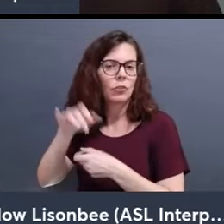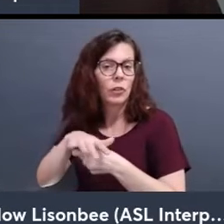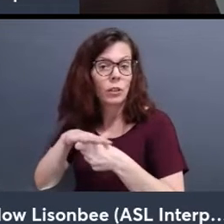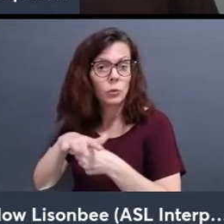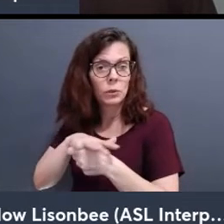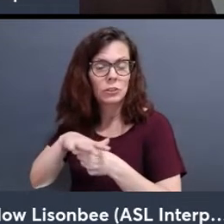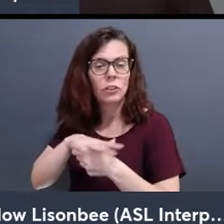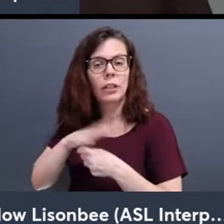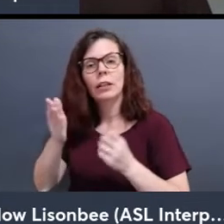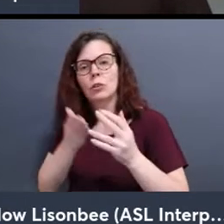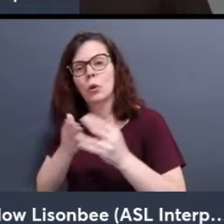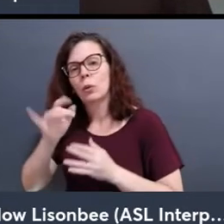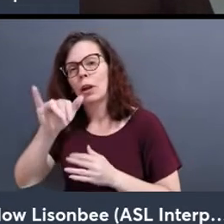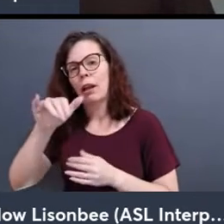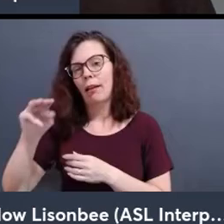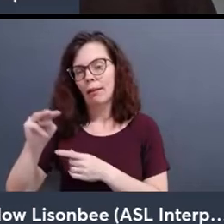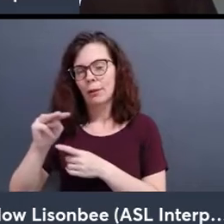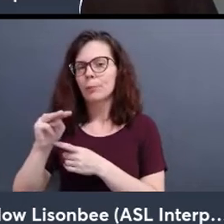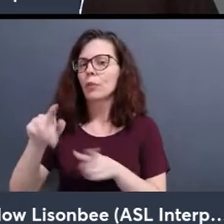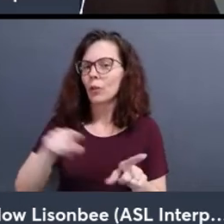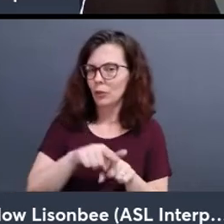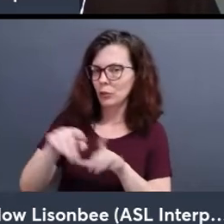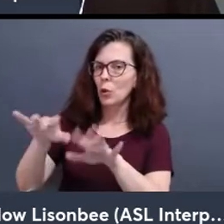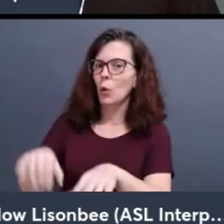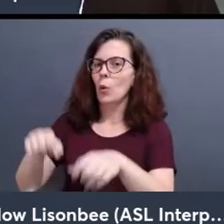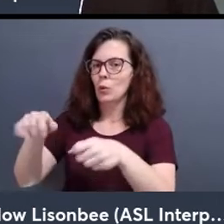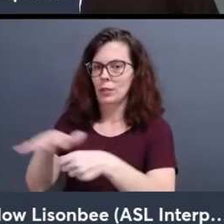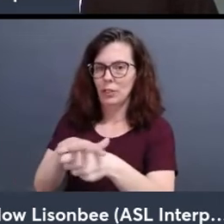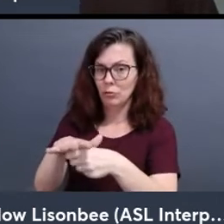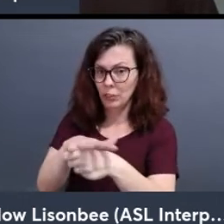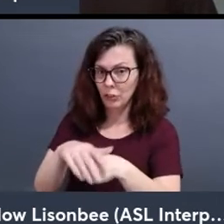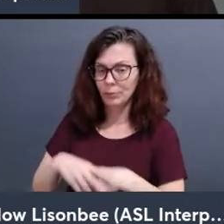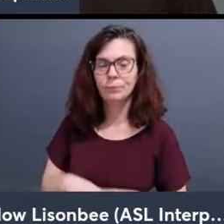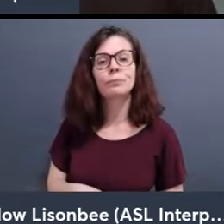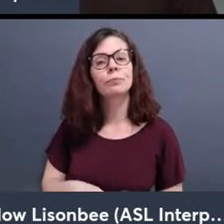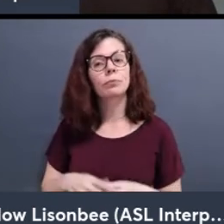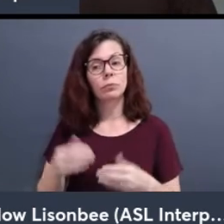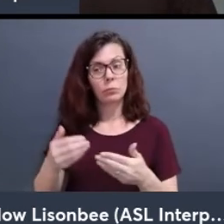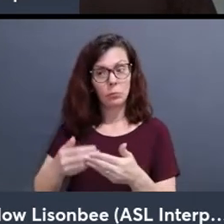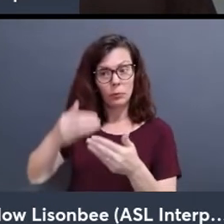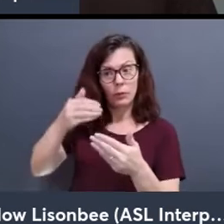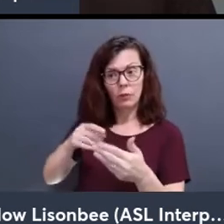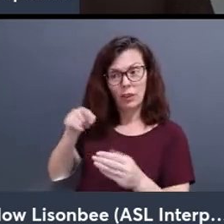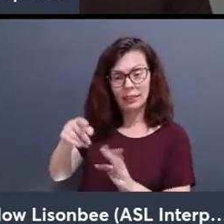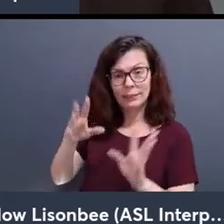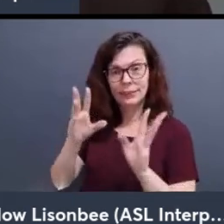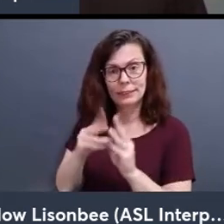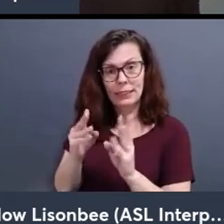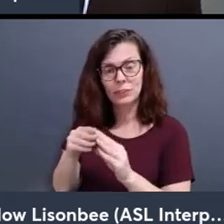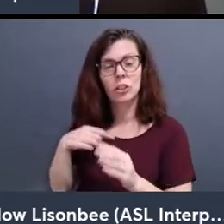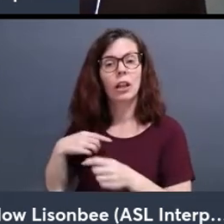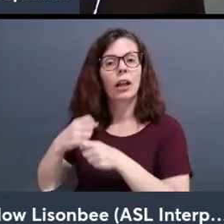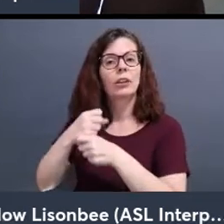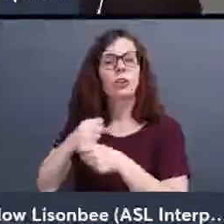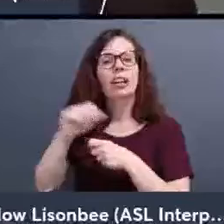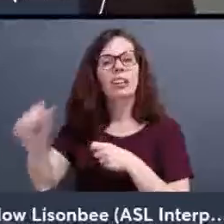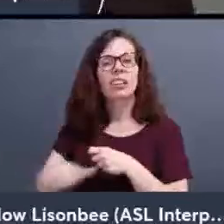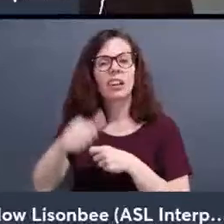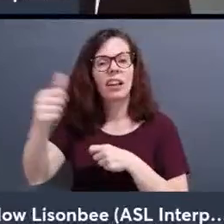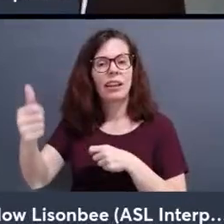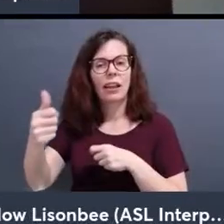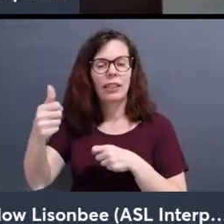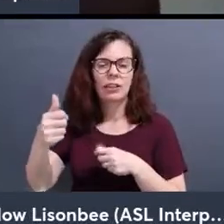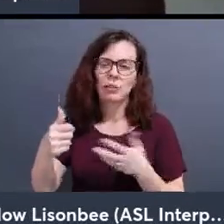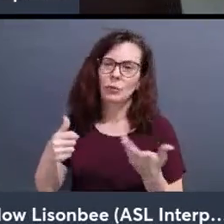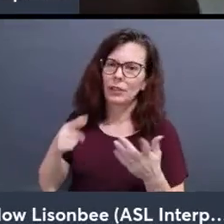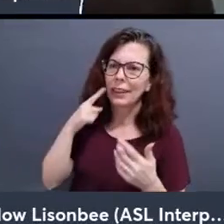through IAM that's also hosted in the region. And before this session, I created another, and it's probably like,